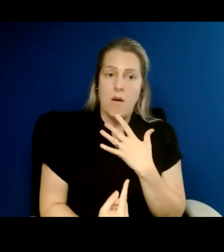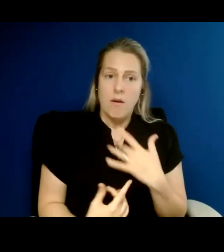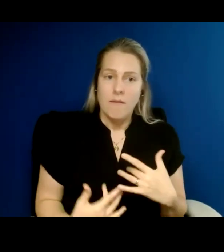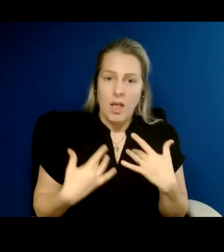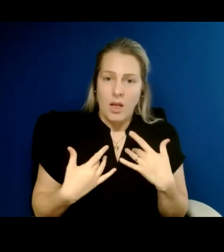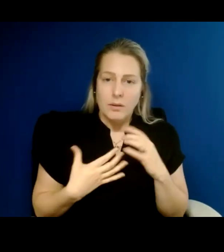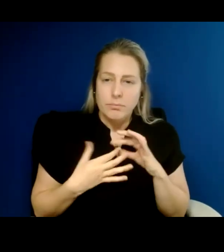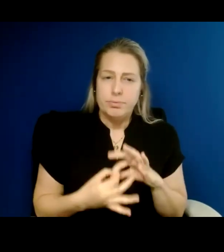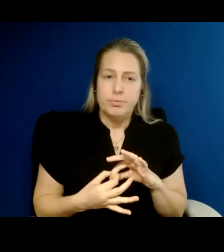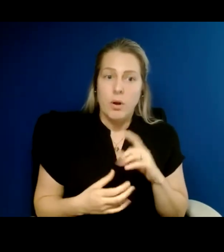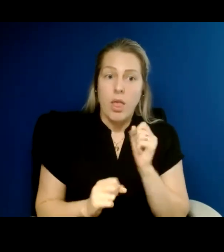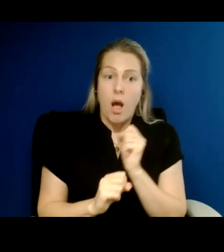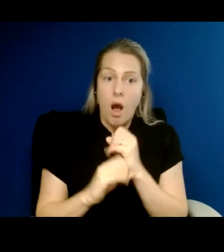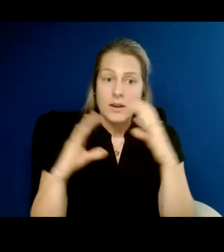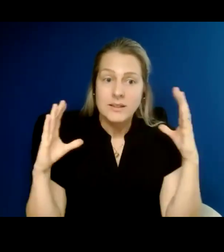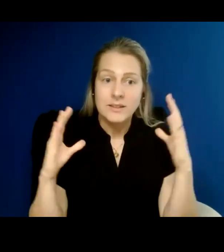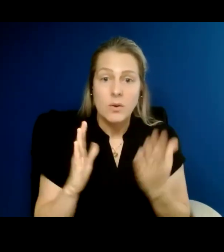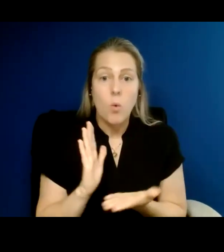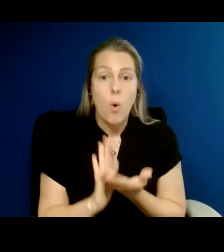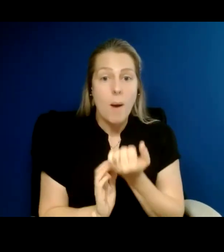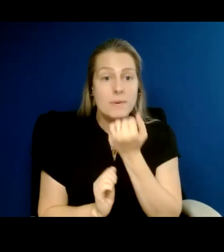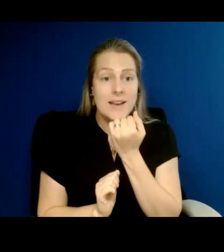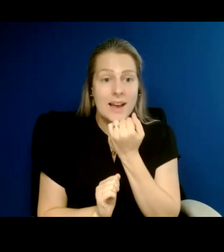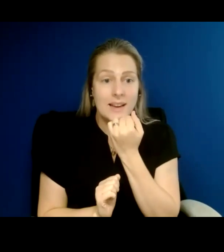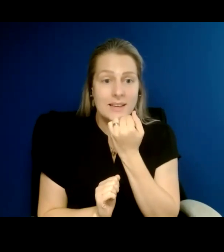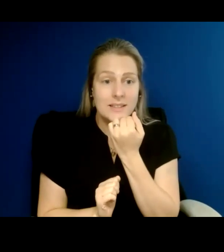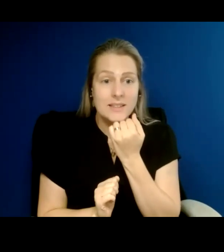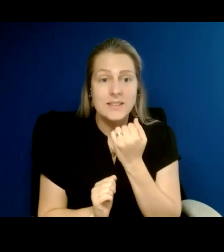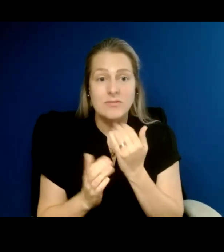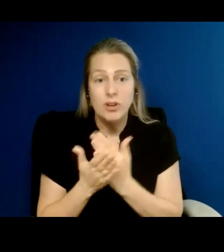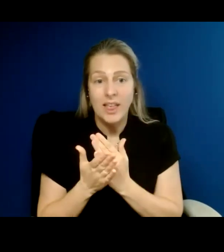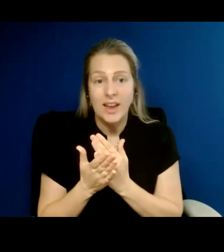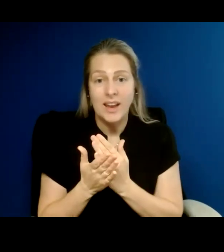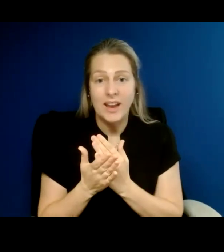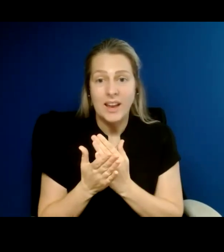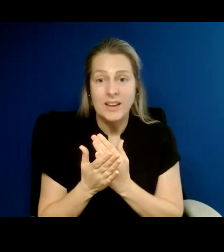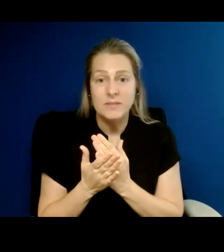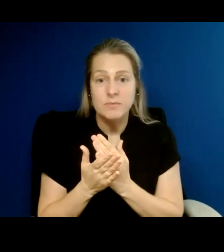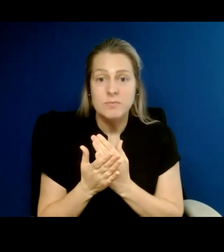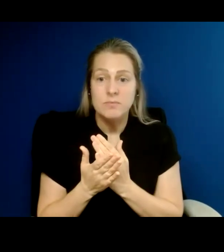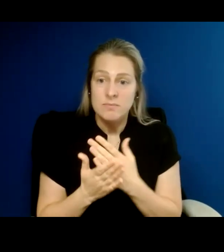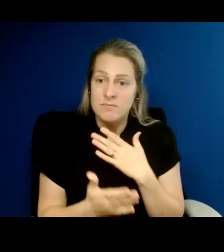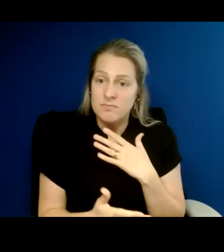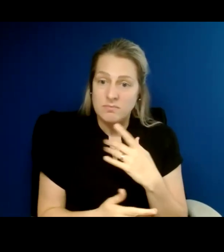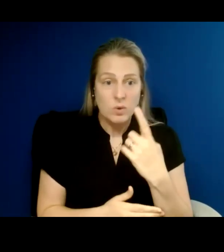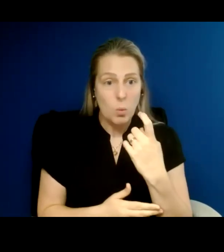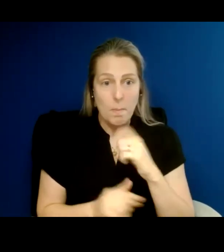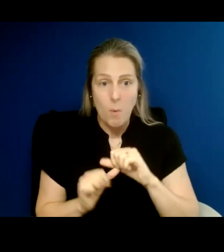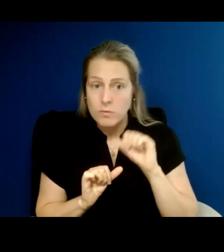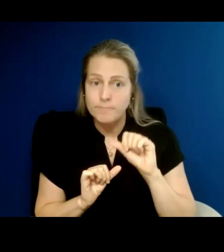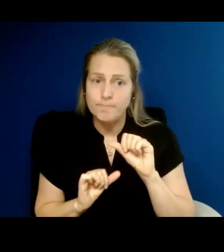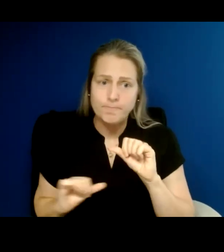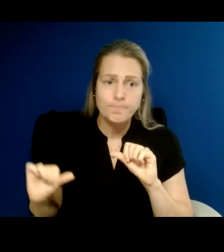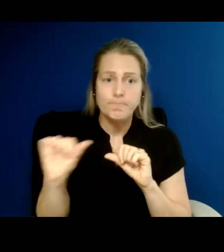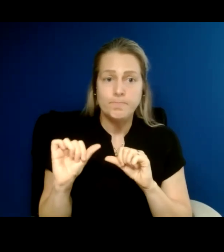I would say the update of the global donut is one step towards making sure that, that this